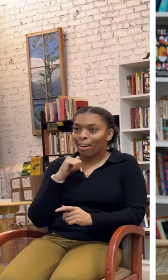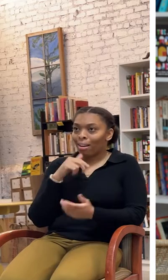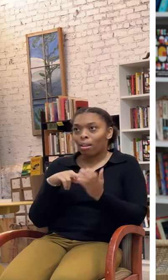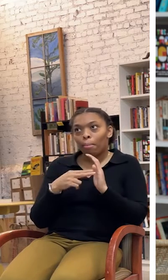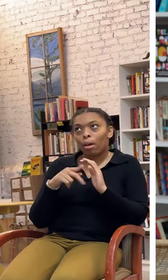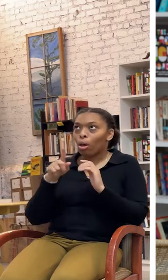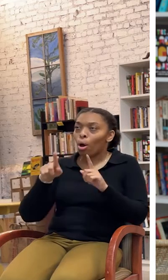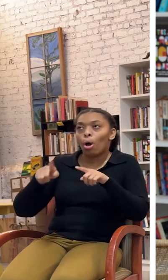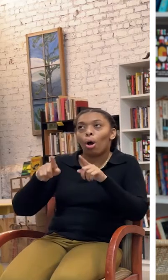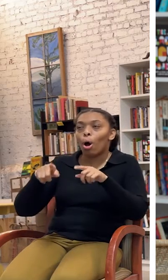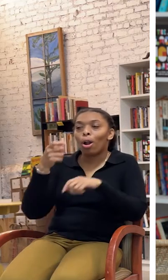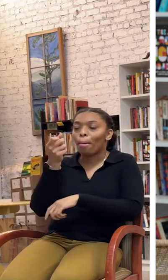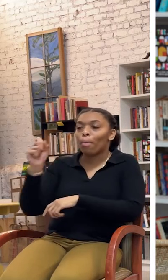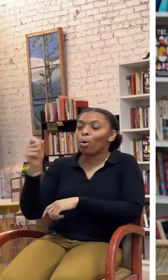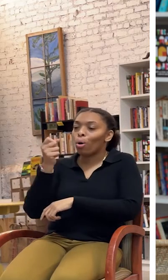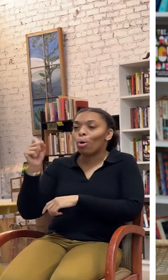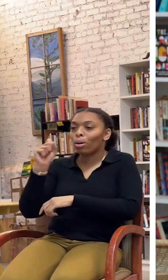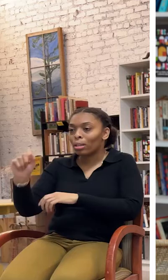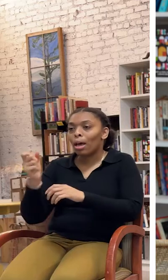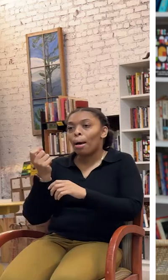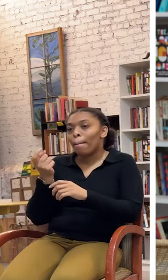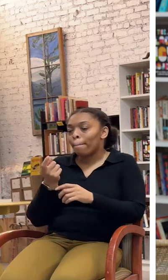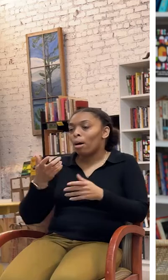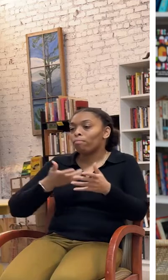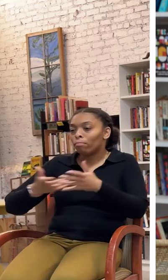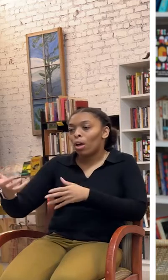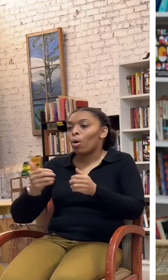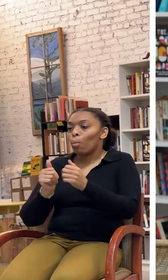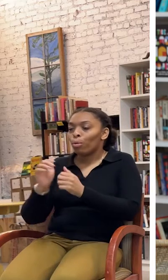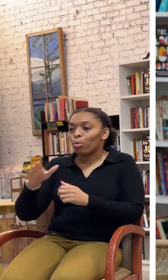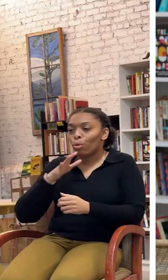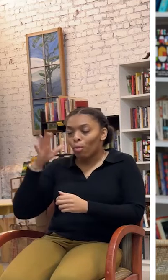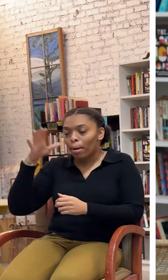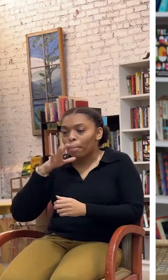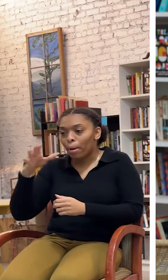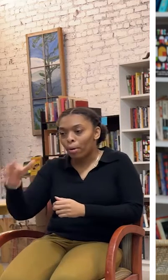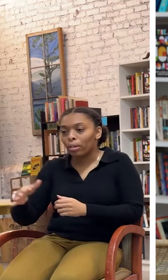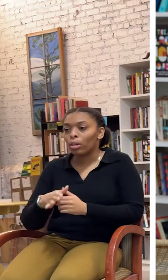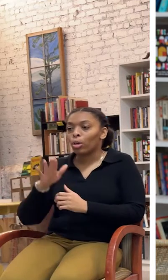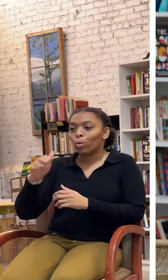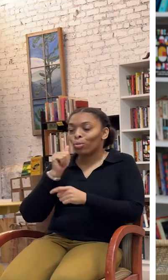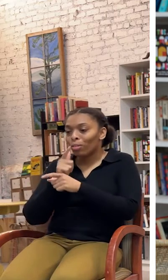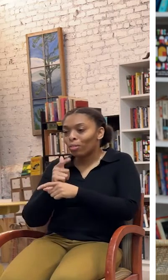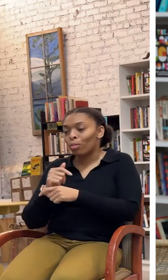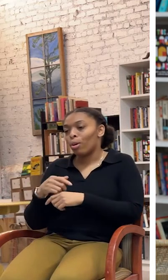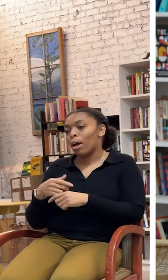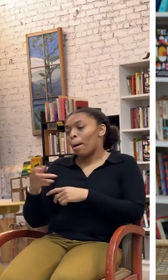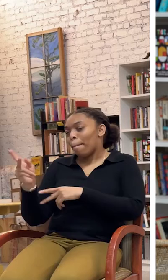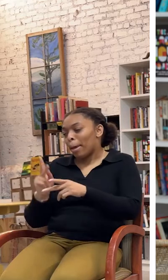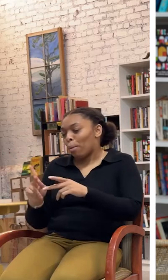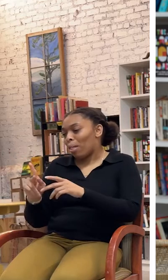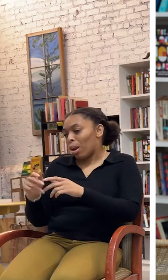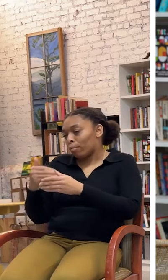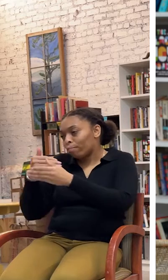every protest and march. That means have a conversation with your tia, with your grandparents, with your sister, with the people around you that are closest to you, to maybe